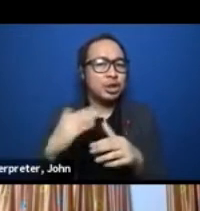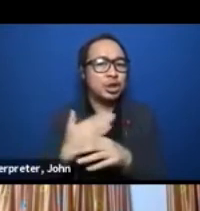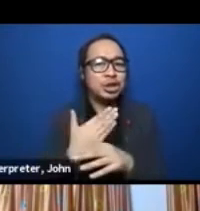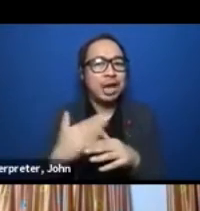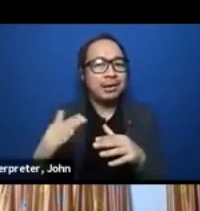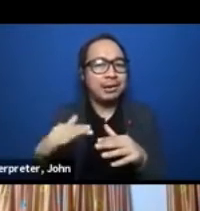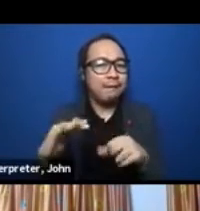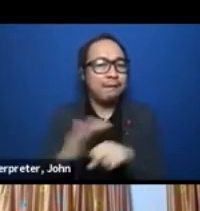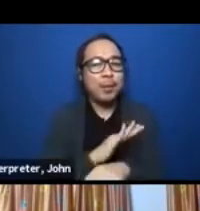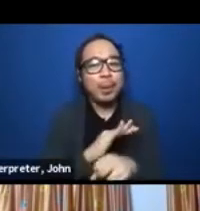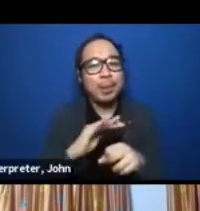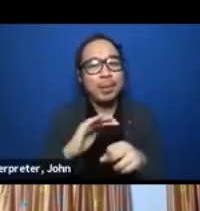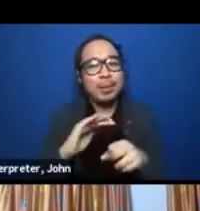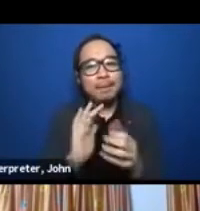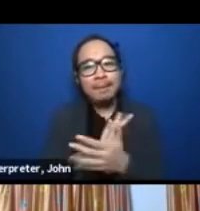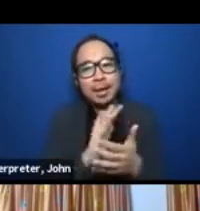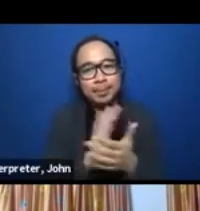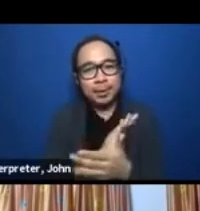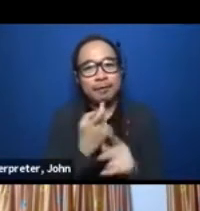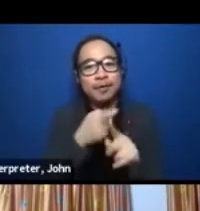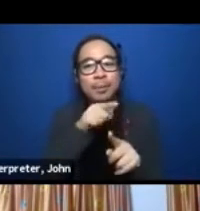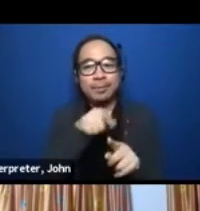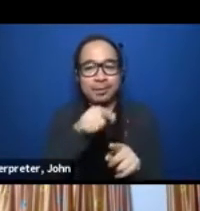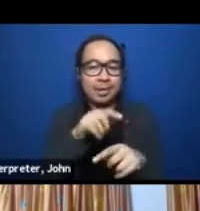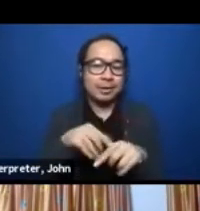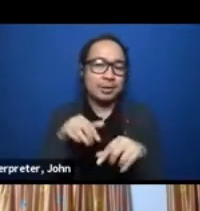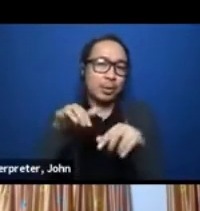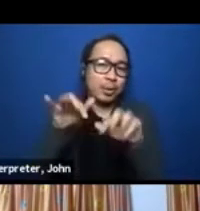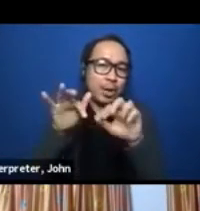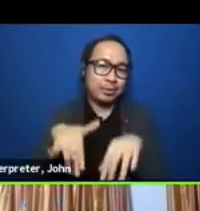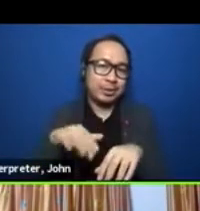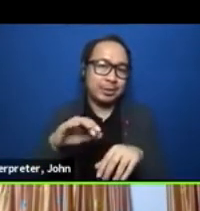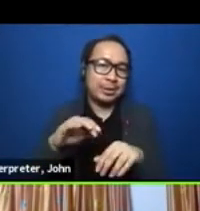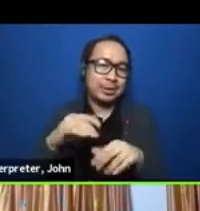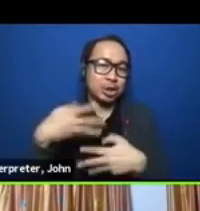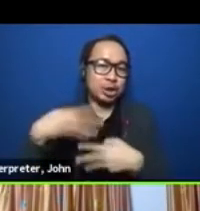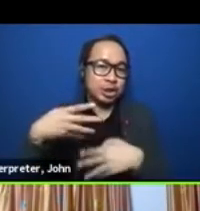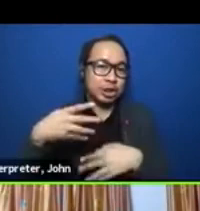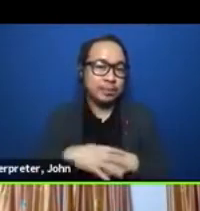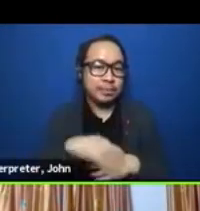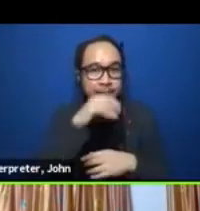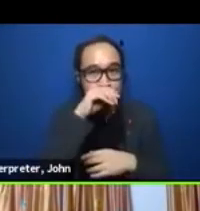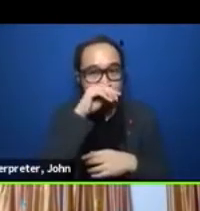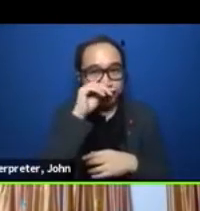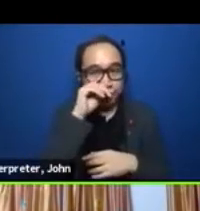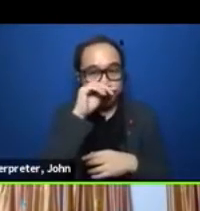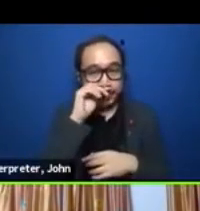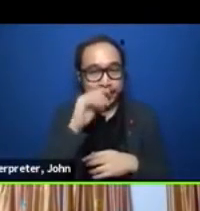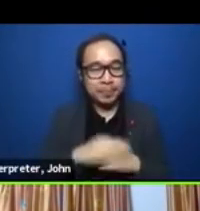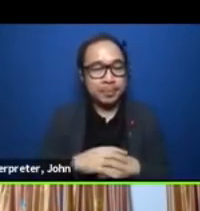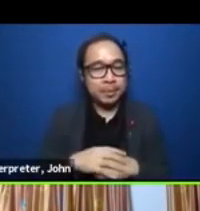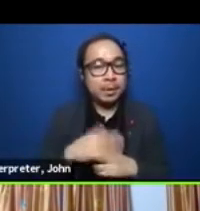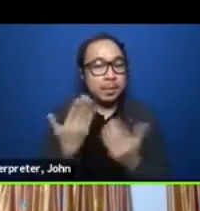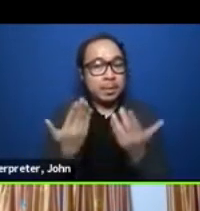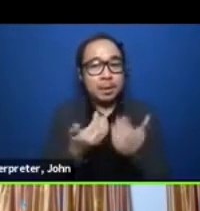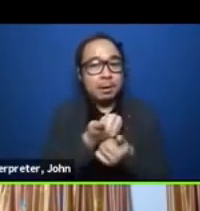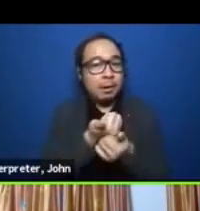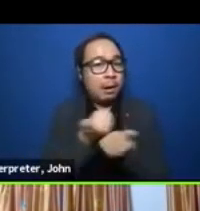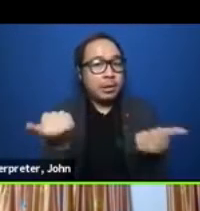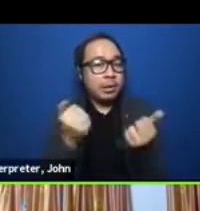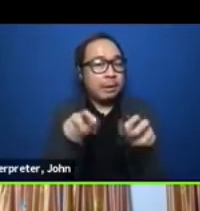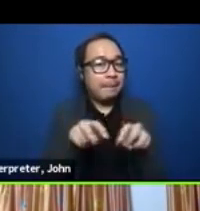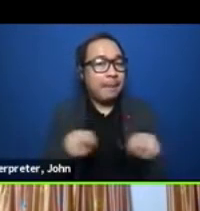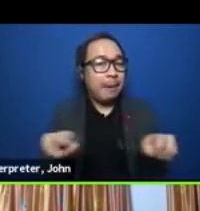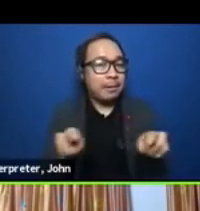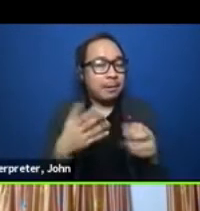application as well if you are interested. So I will also. Okay. Thank you. Would the other panelists like to say